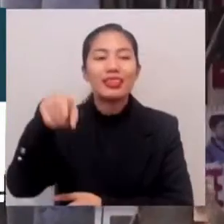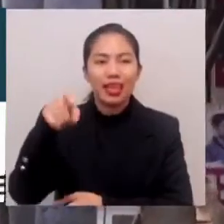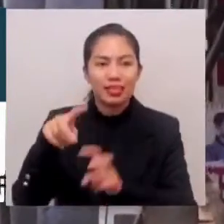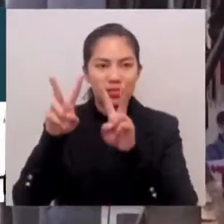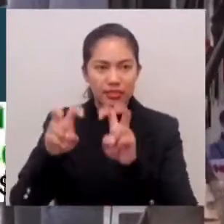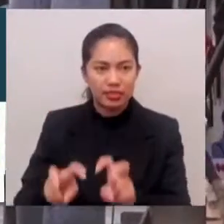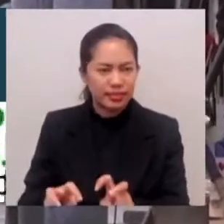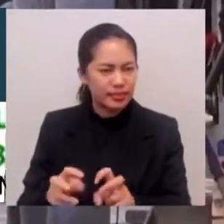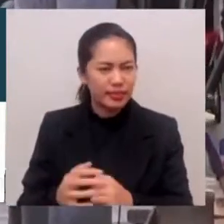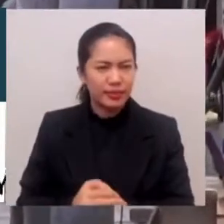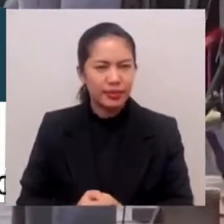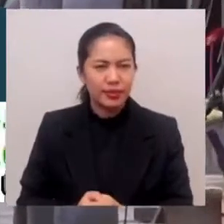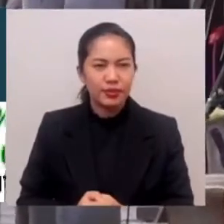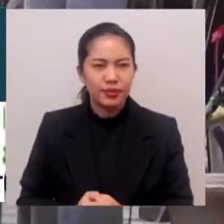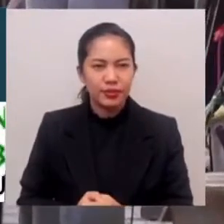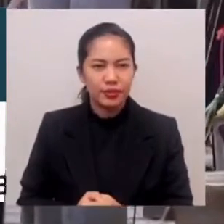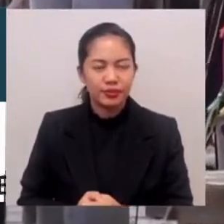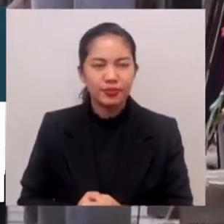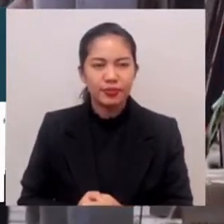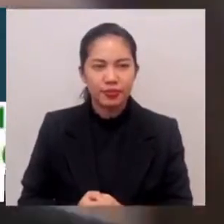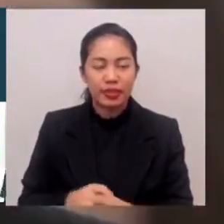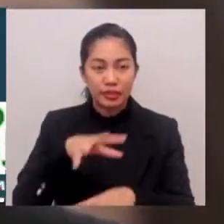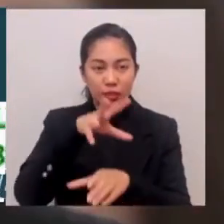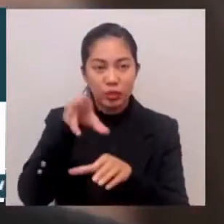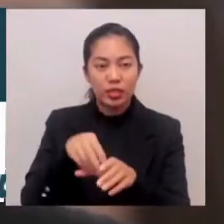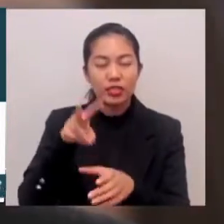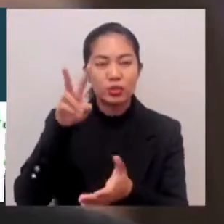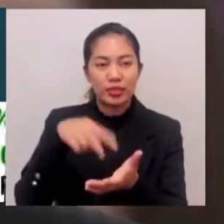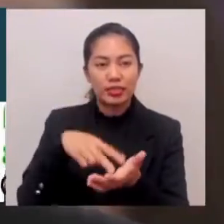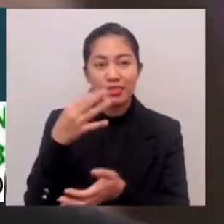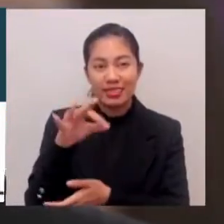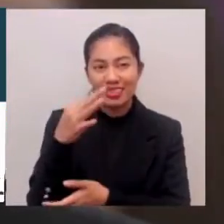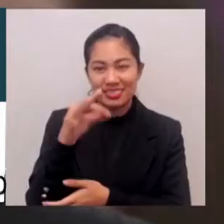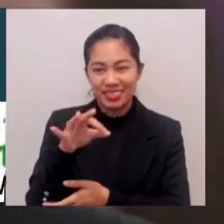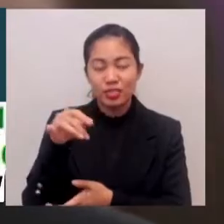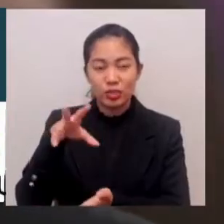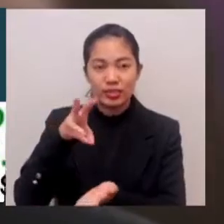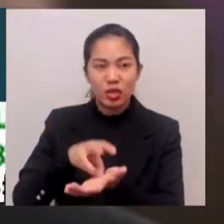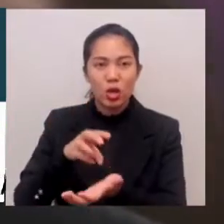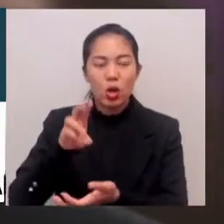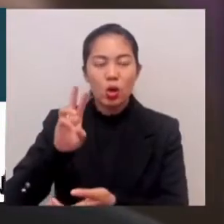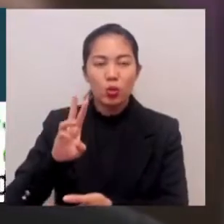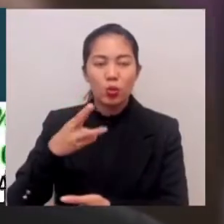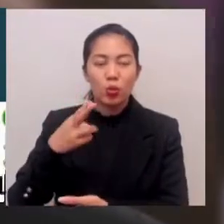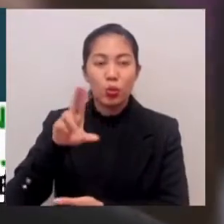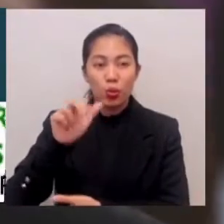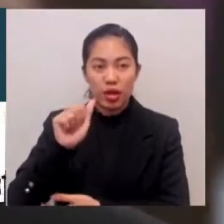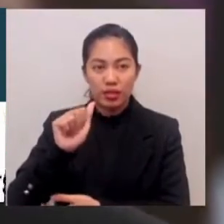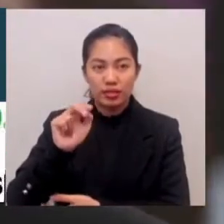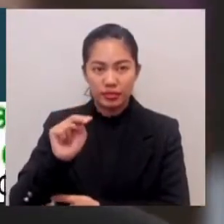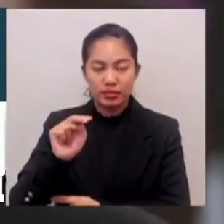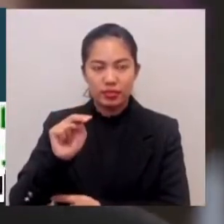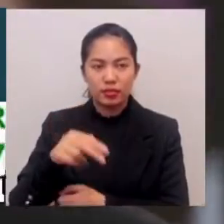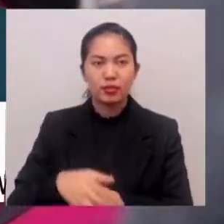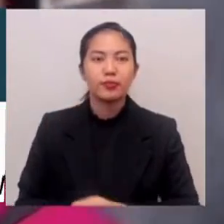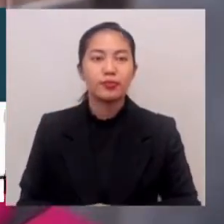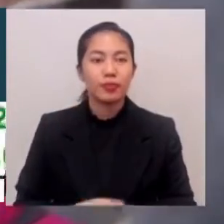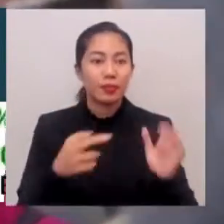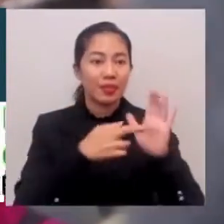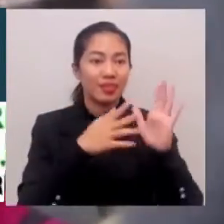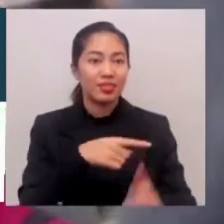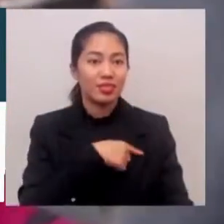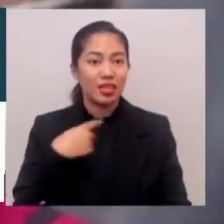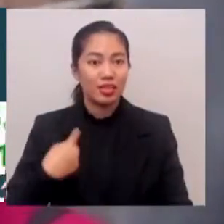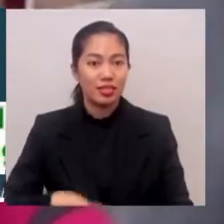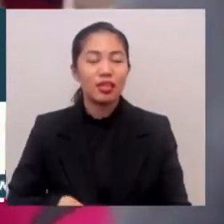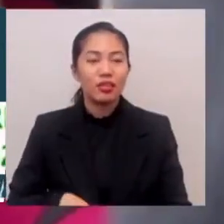stored blood samples from 2019 in Wuhan. Chen Xu, China's ambassador to the UN, noted that international teams had